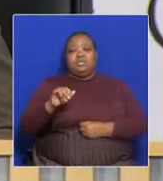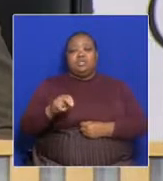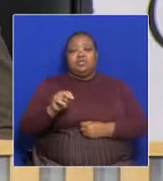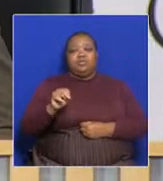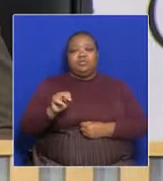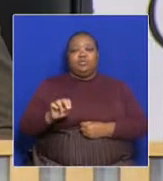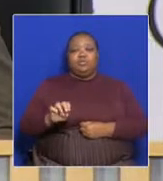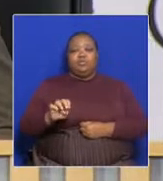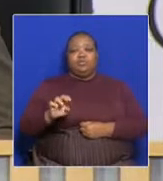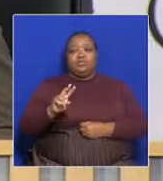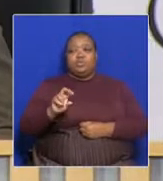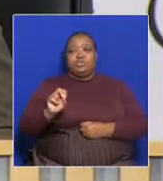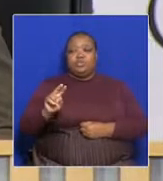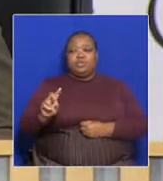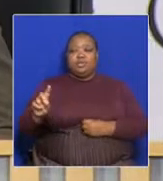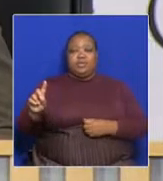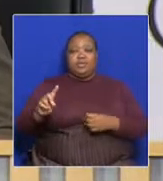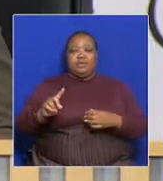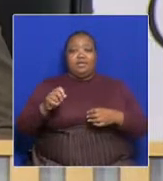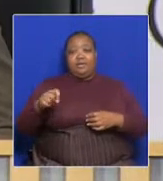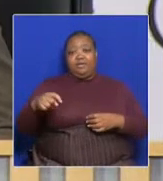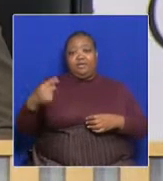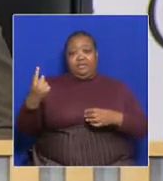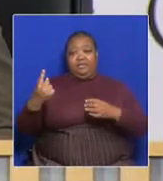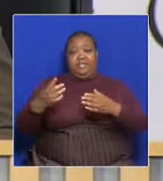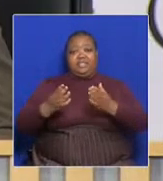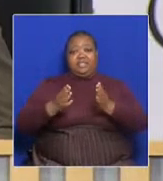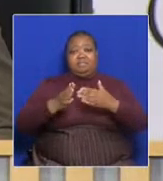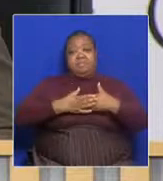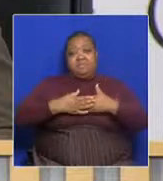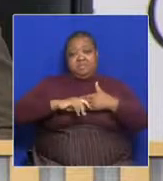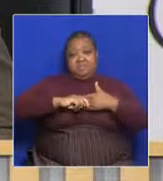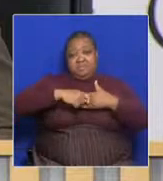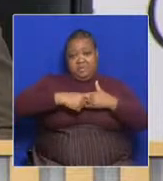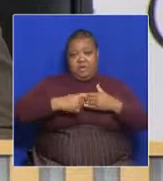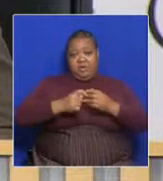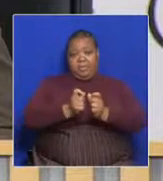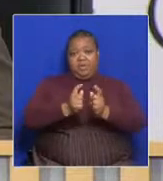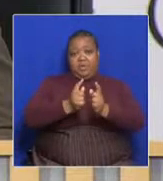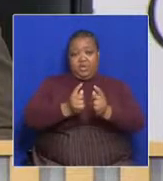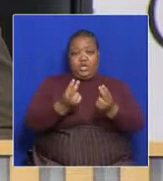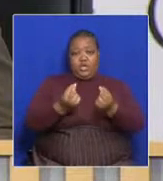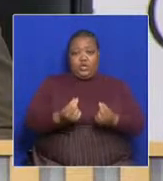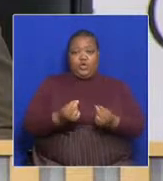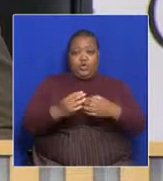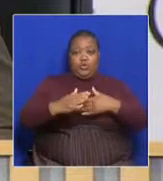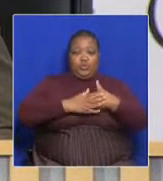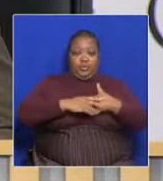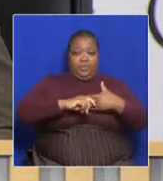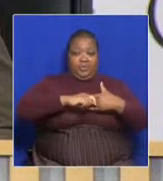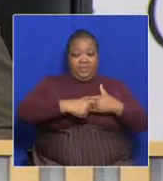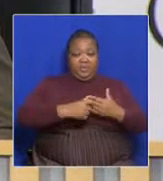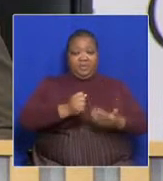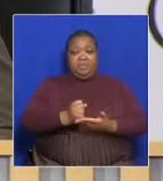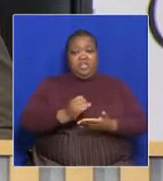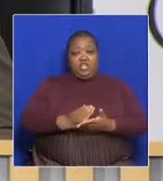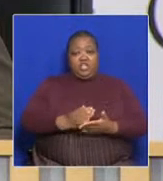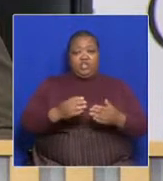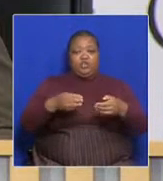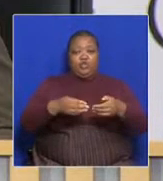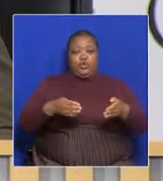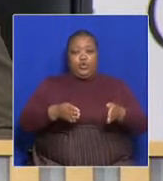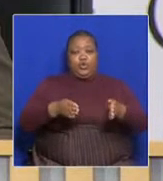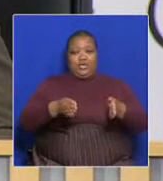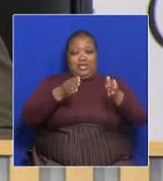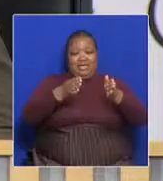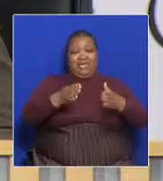original seal was broken, a new seal was put in place to ensure that that container was locked. Indeed. On the 1st of July,